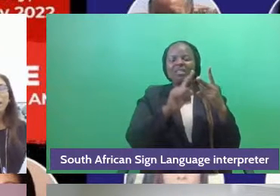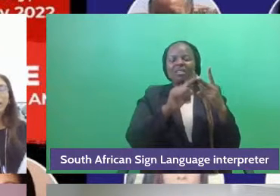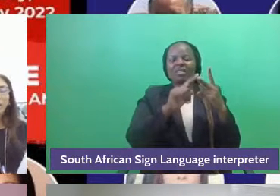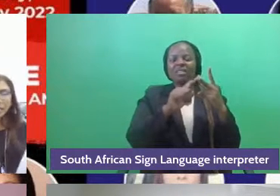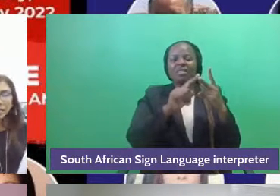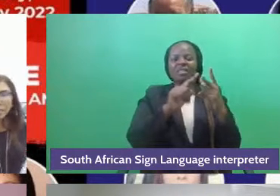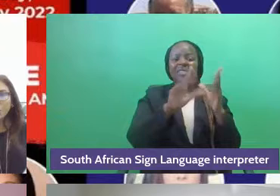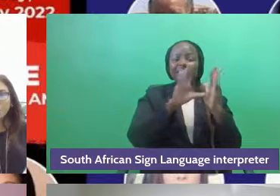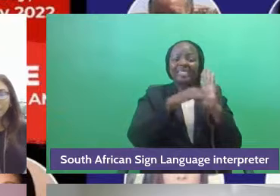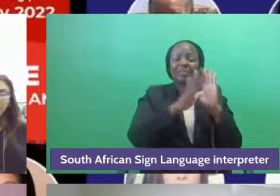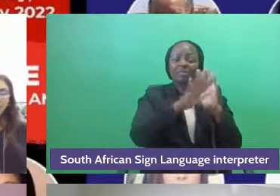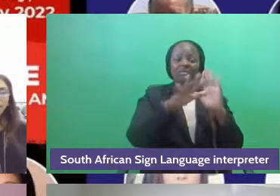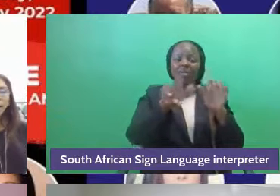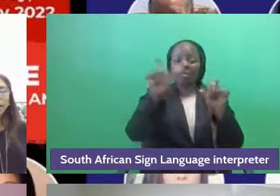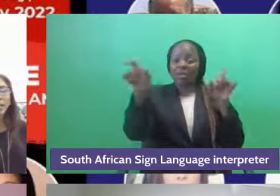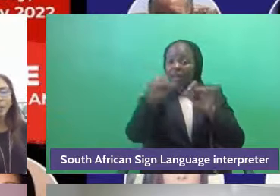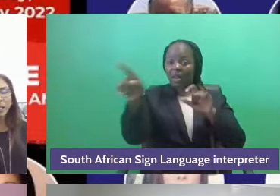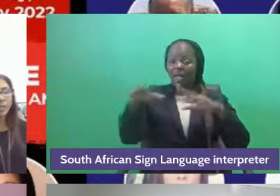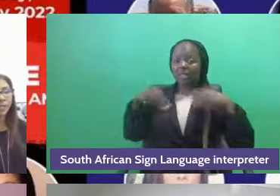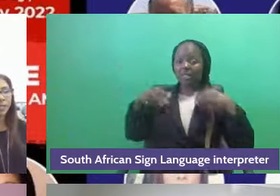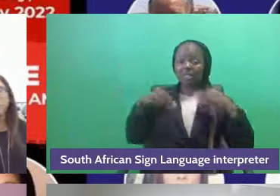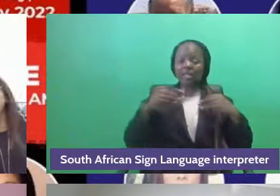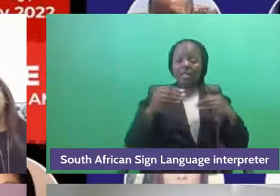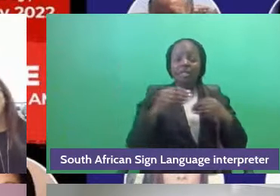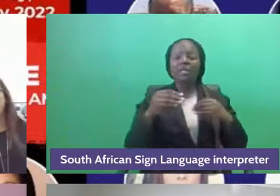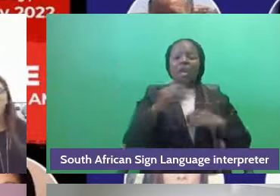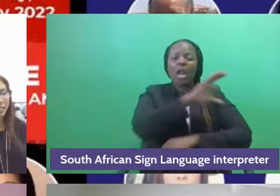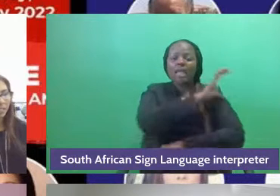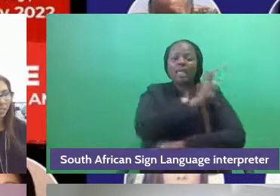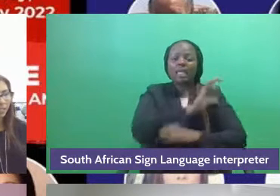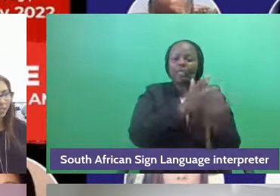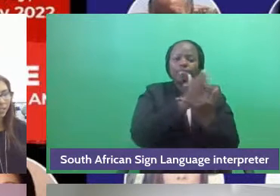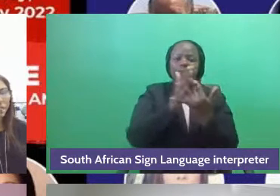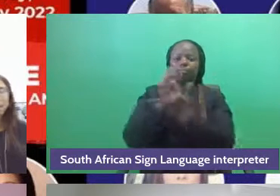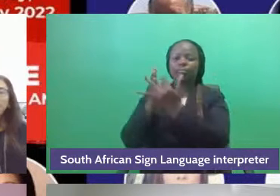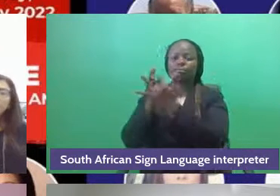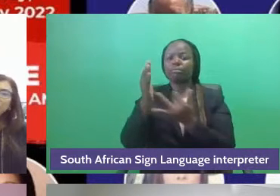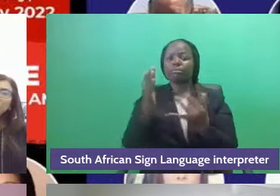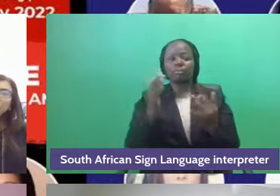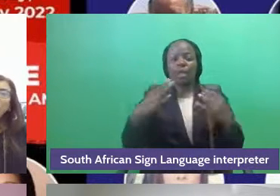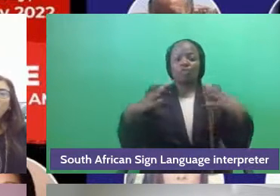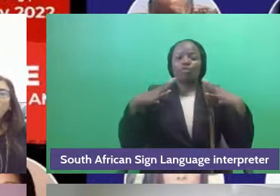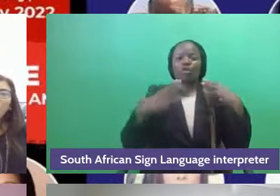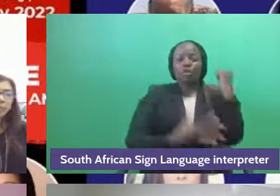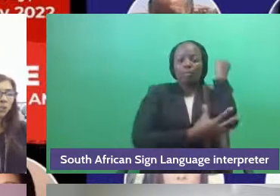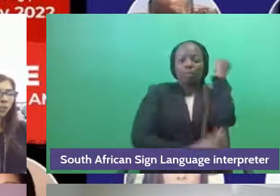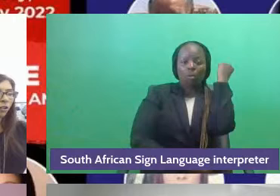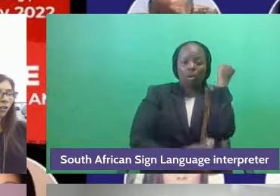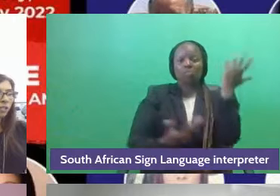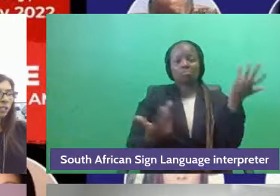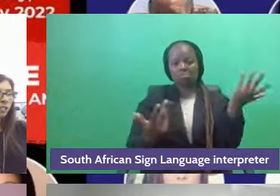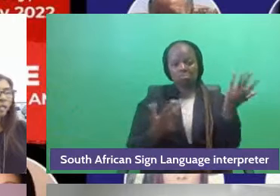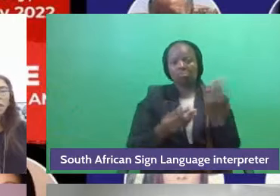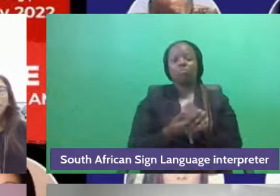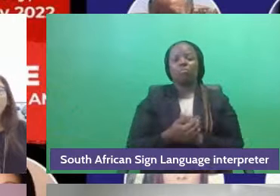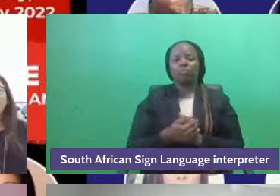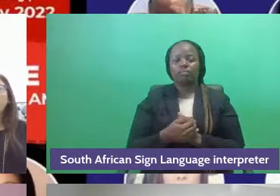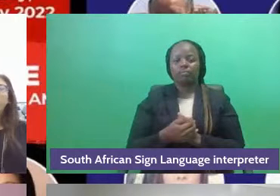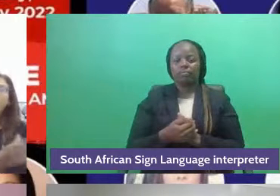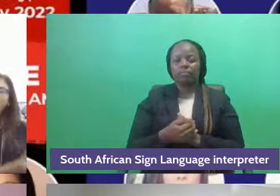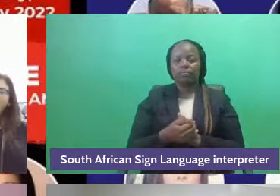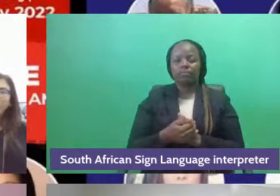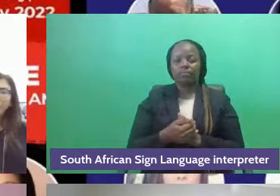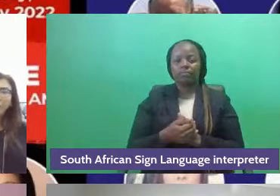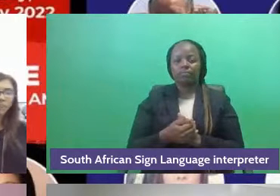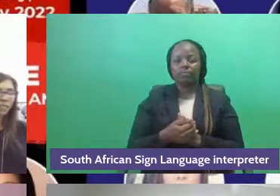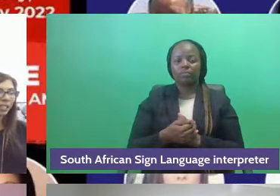disability, the access to health, as well as their socioeconomic status. So some key points to note is, on